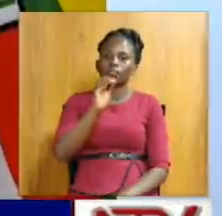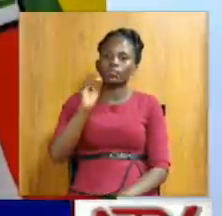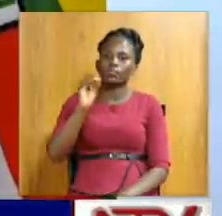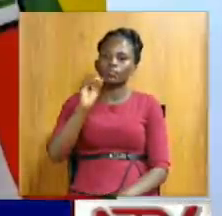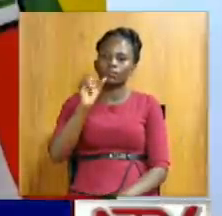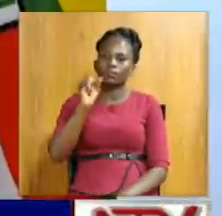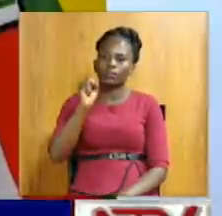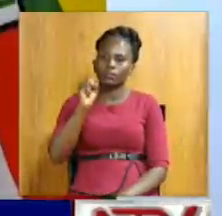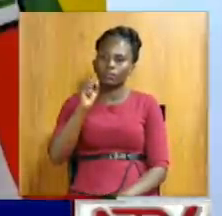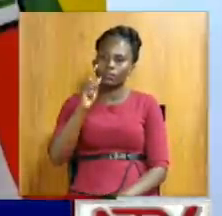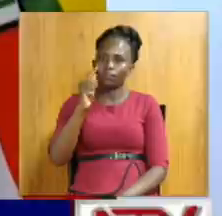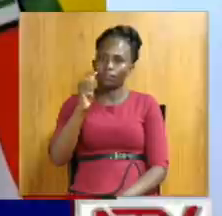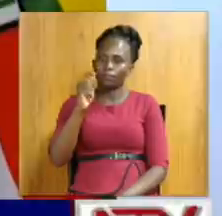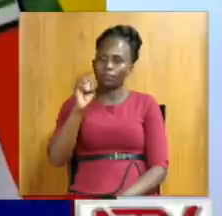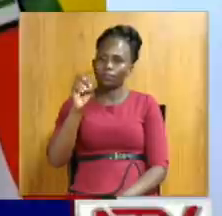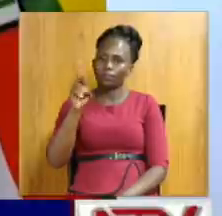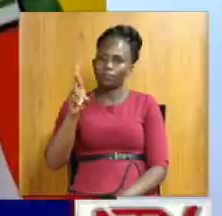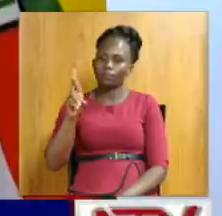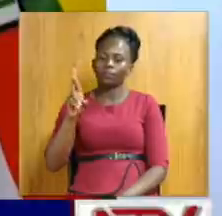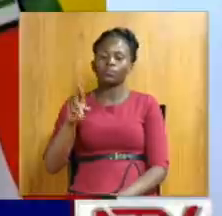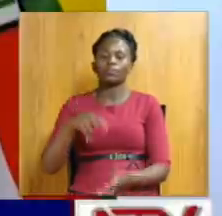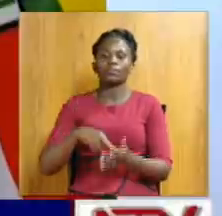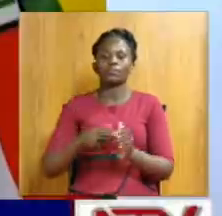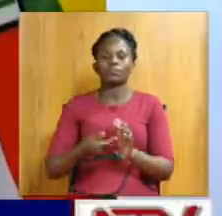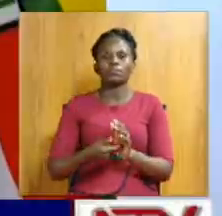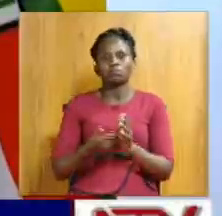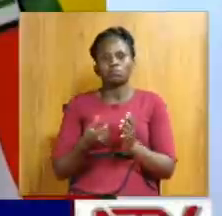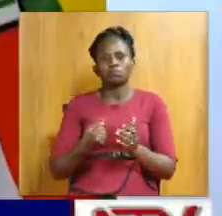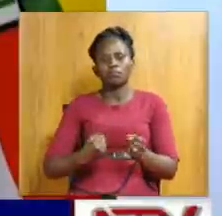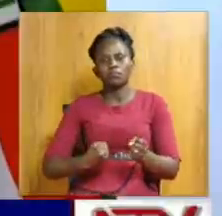I will soon be going out for mine.